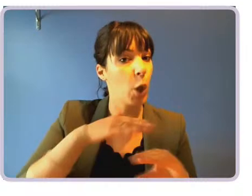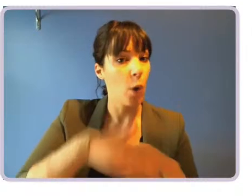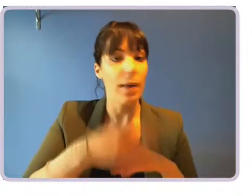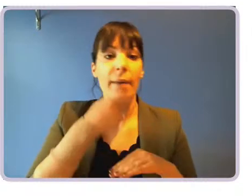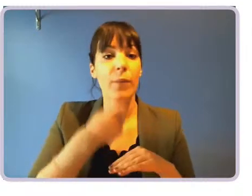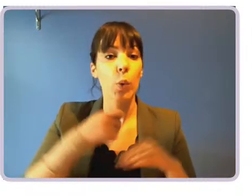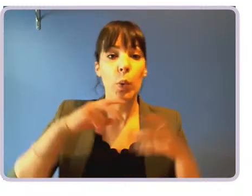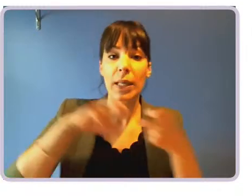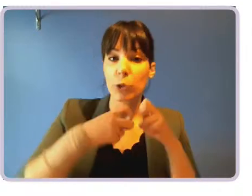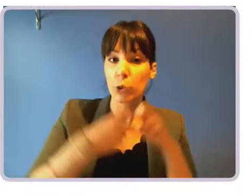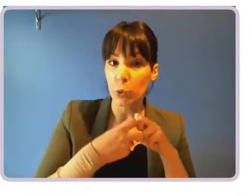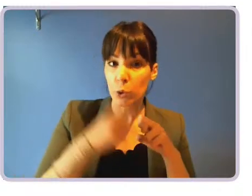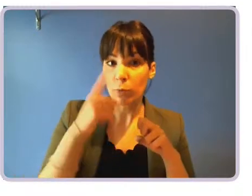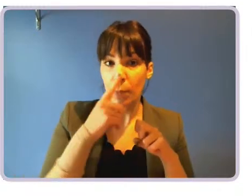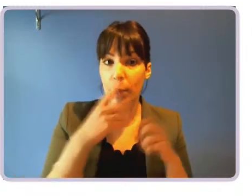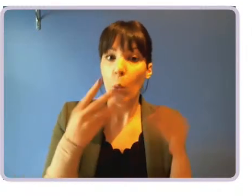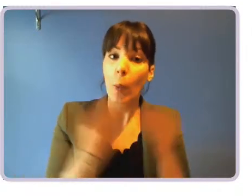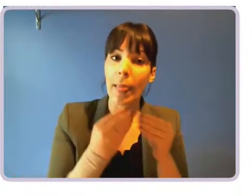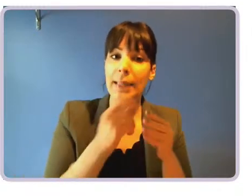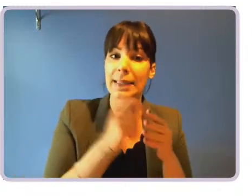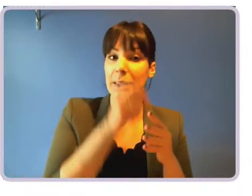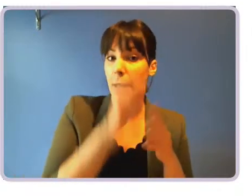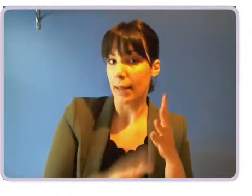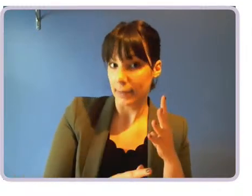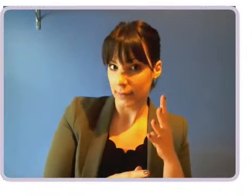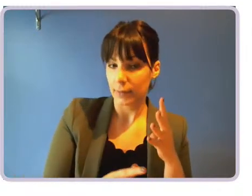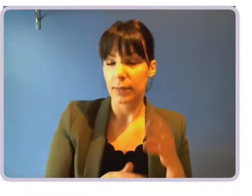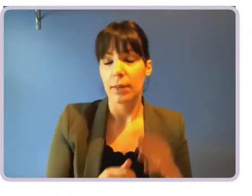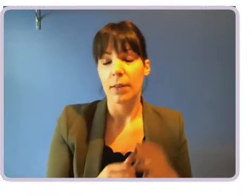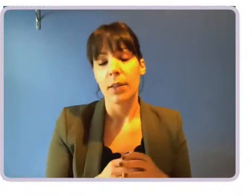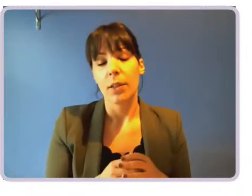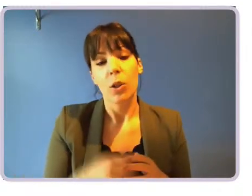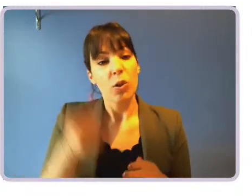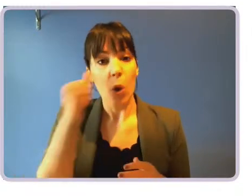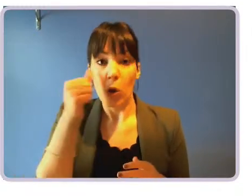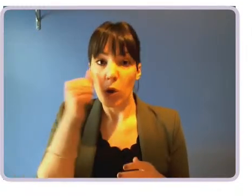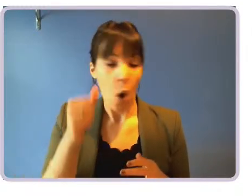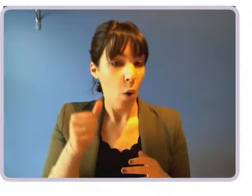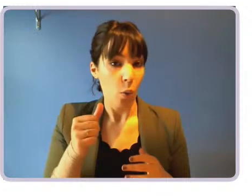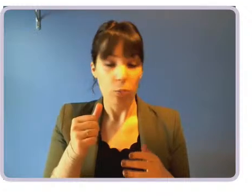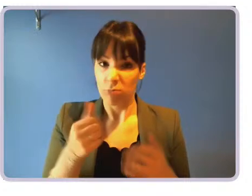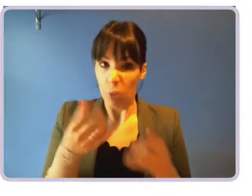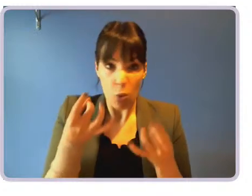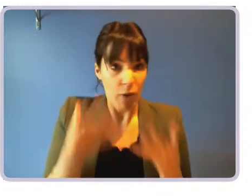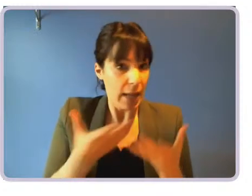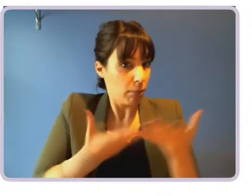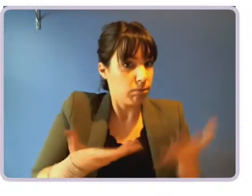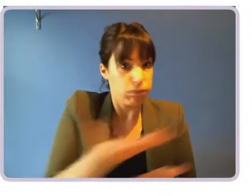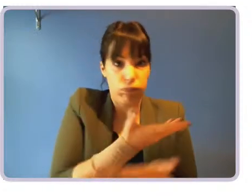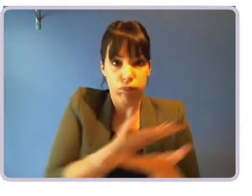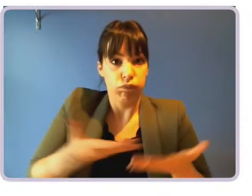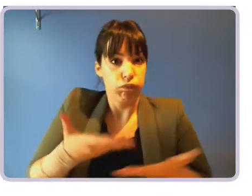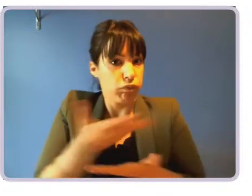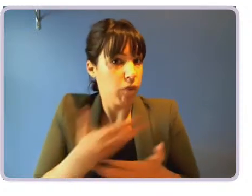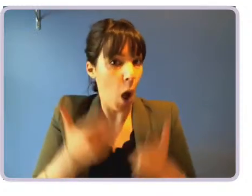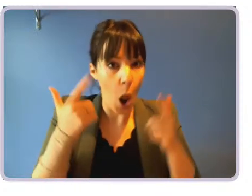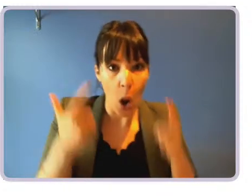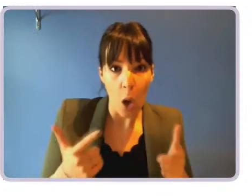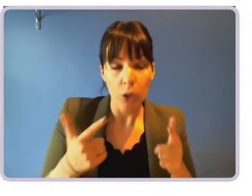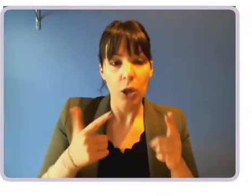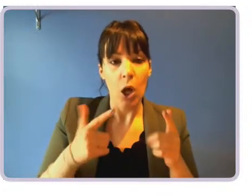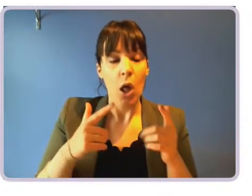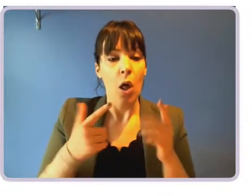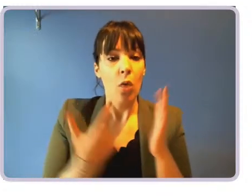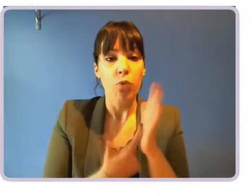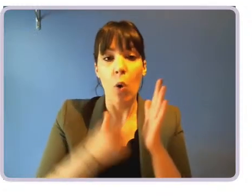with disabilities. And obviously we've talked about these a lot, and a lot of these were brought up in the Commission last week for those of